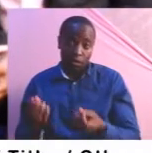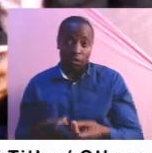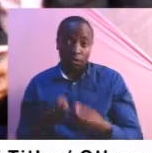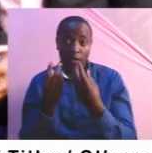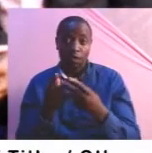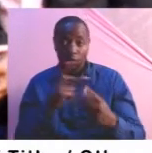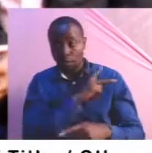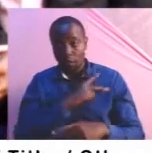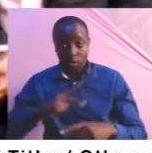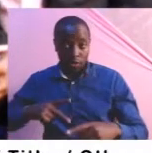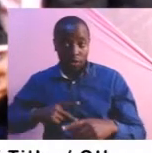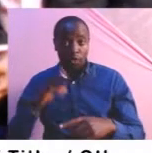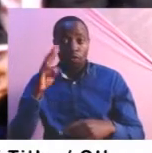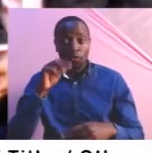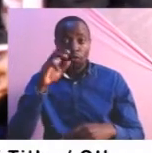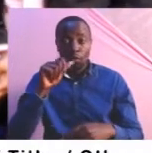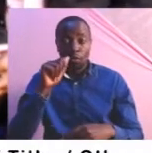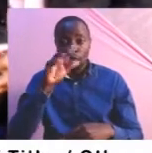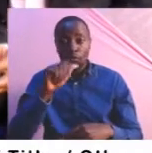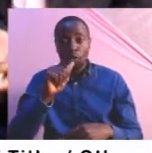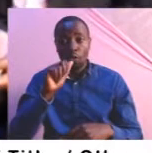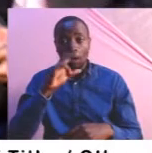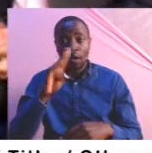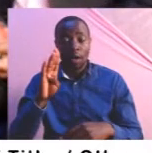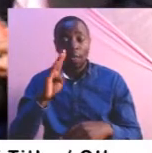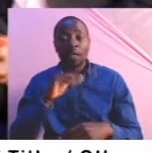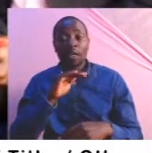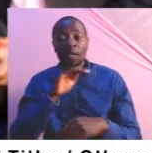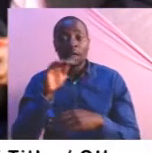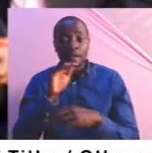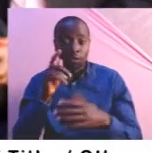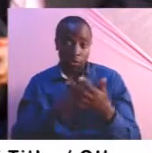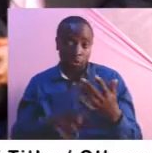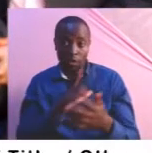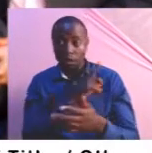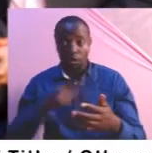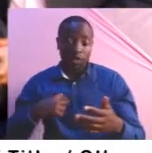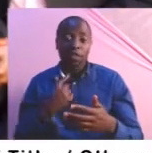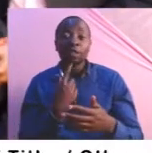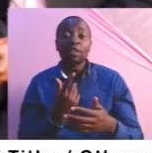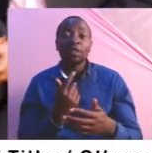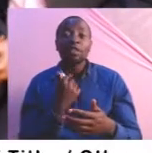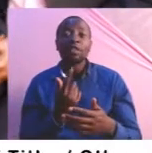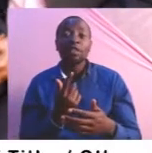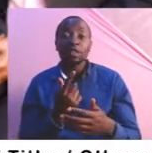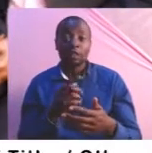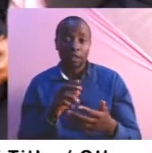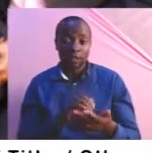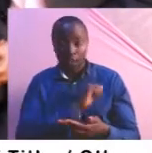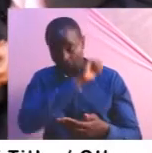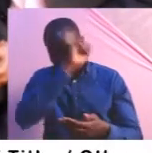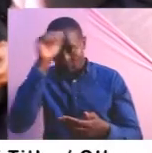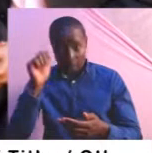Moab. Balak asked him, "What did the Lord say?" Then he uttered his oracle, "Arise, Balak,